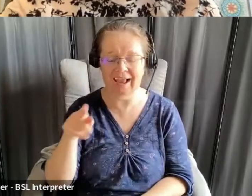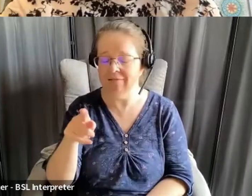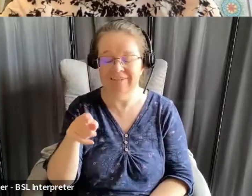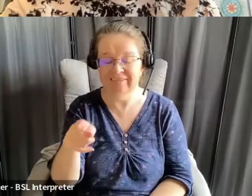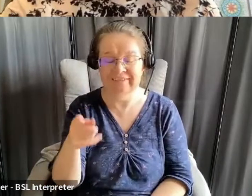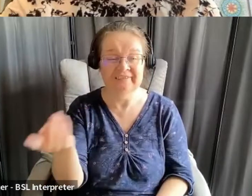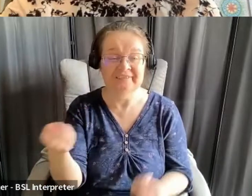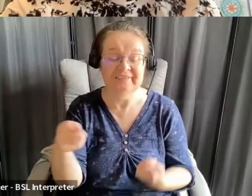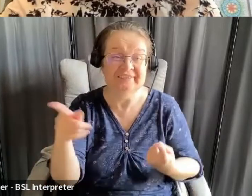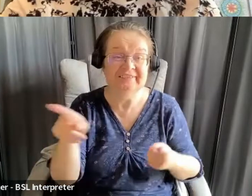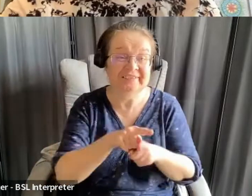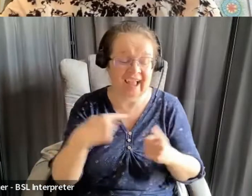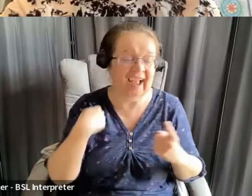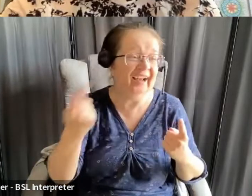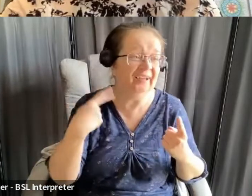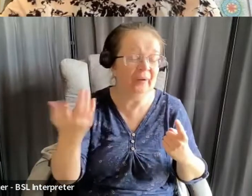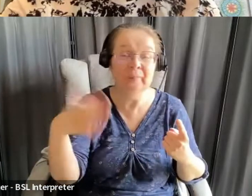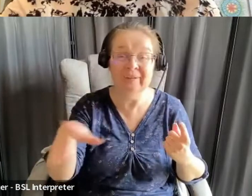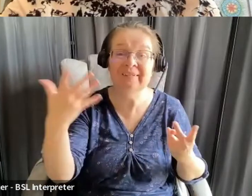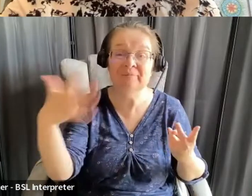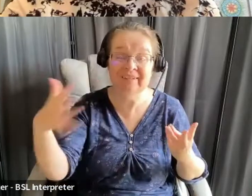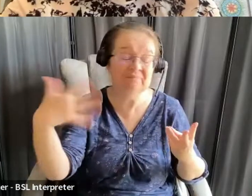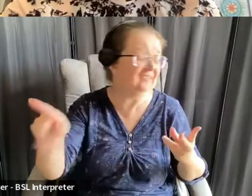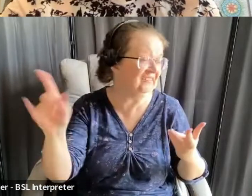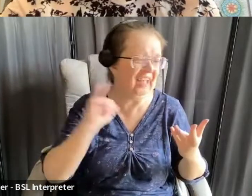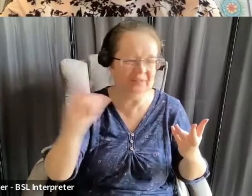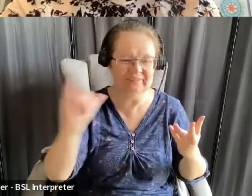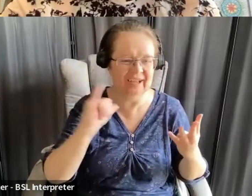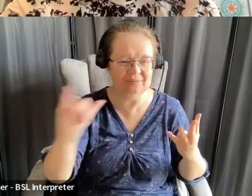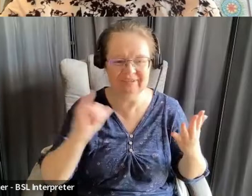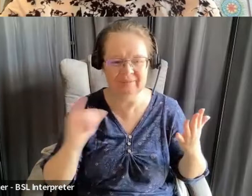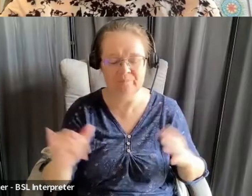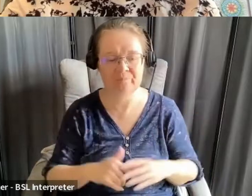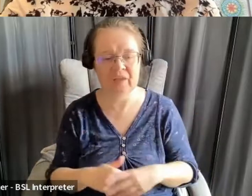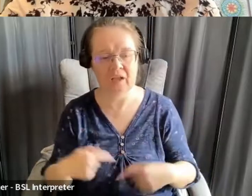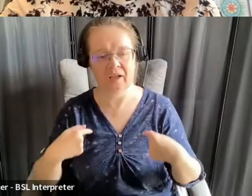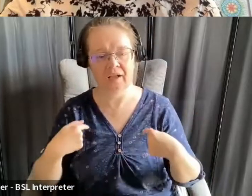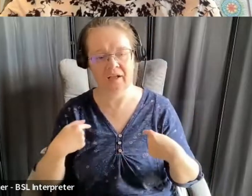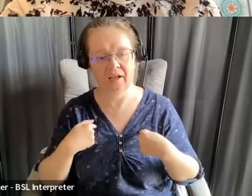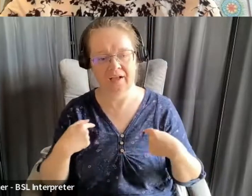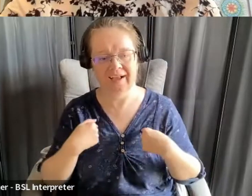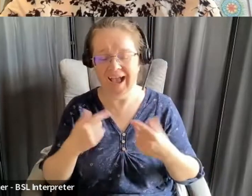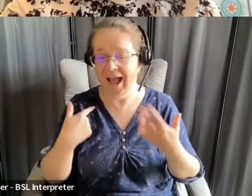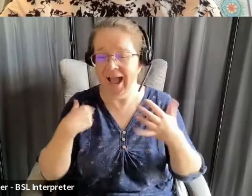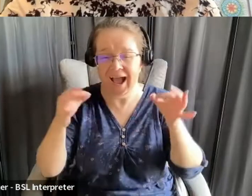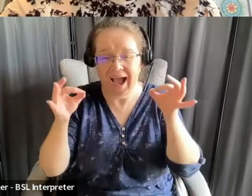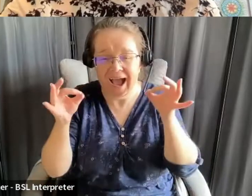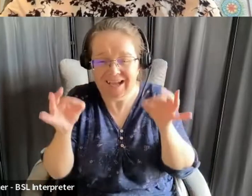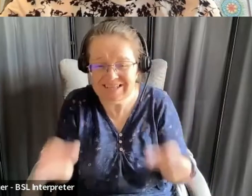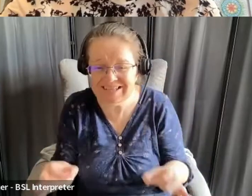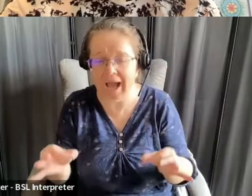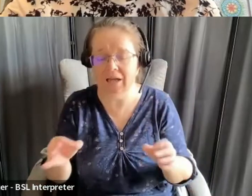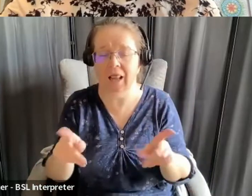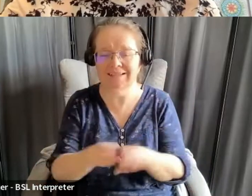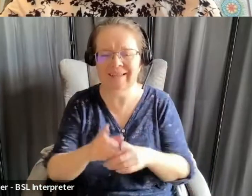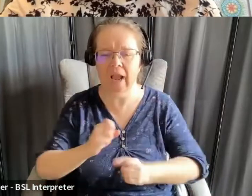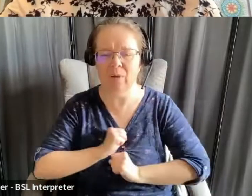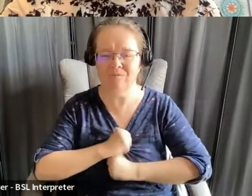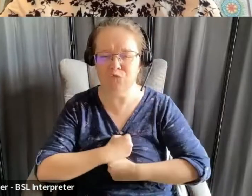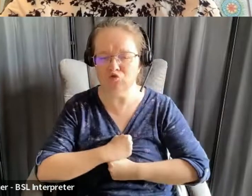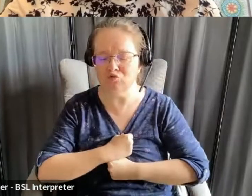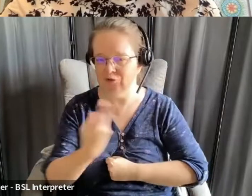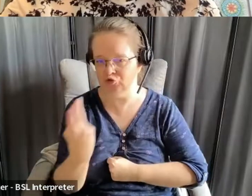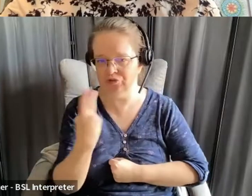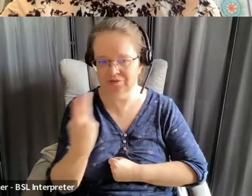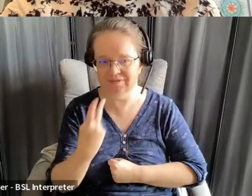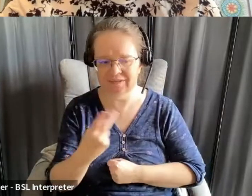familiar. By all accounts, I have exactly the same frustrations when